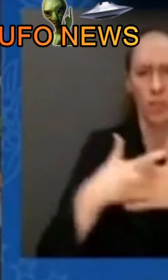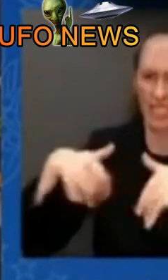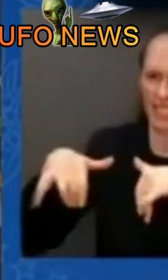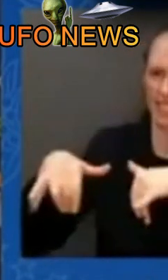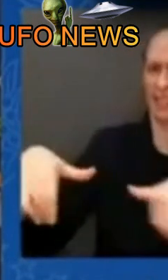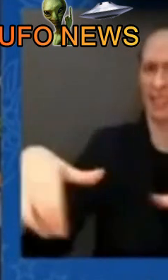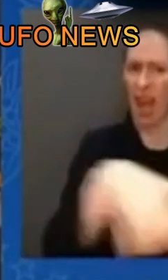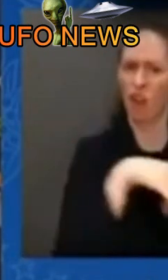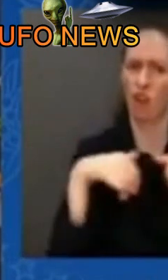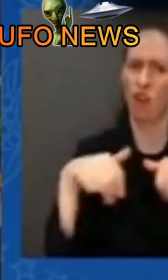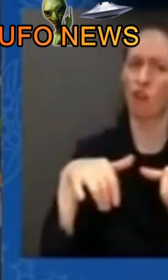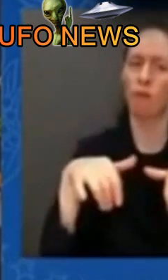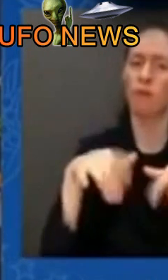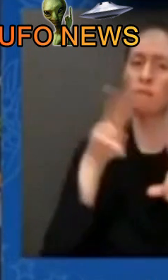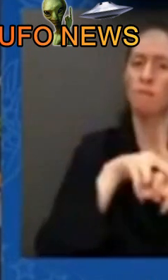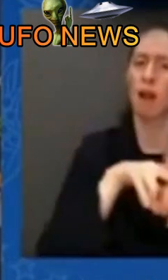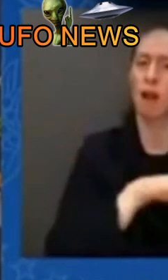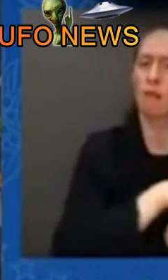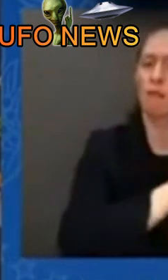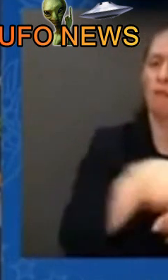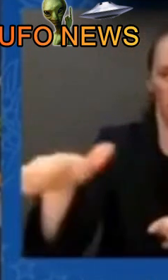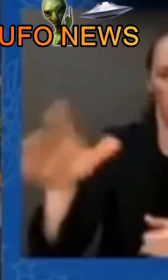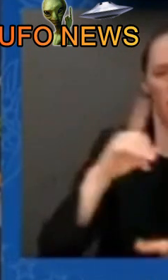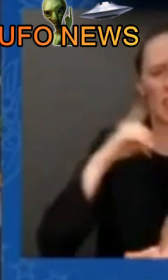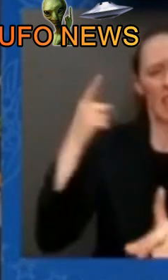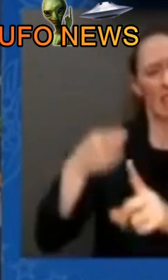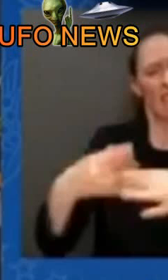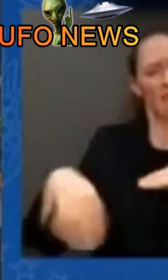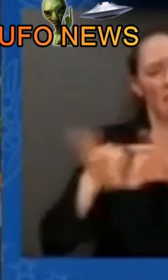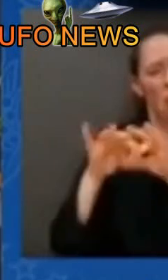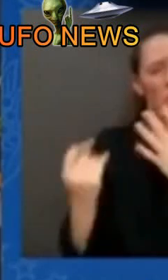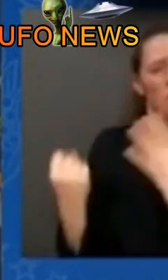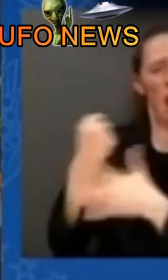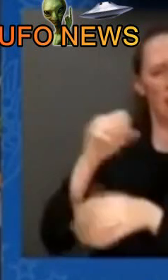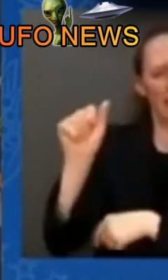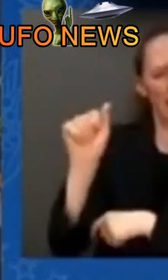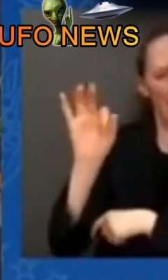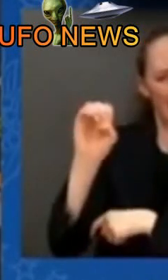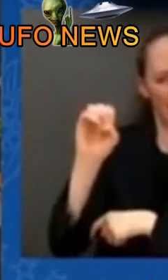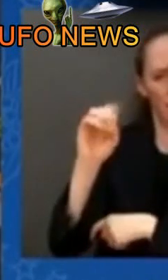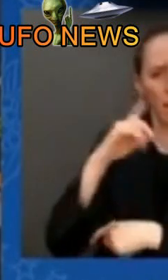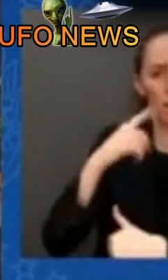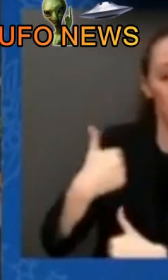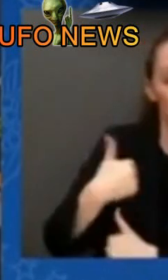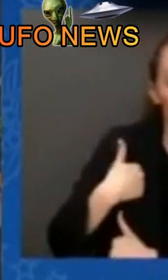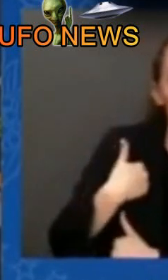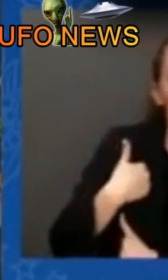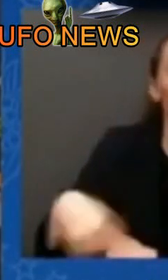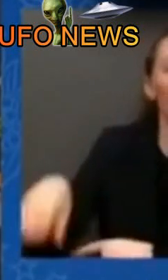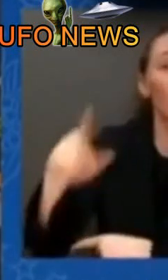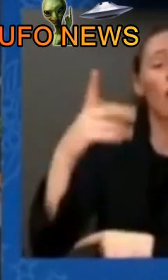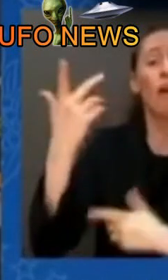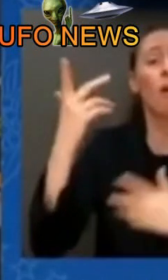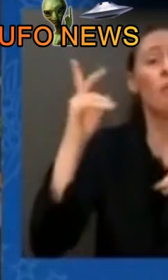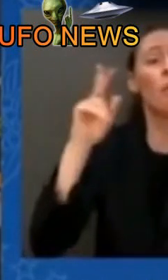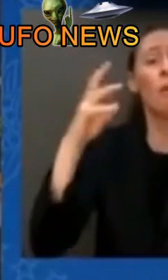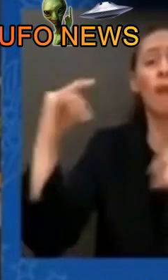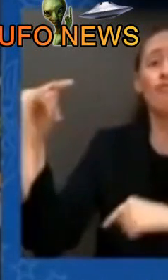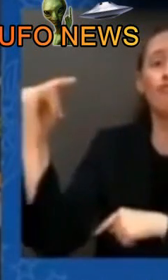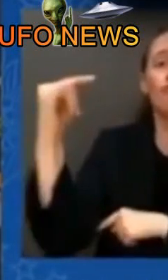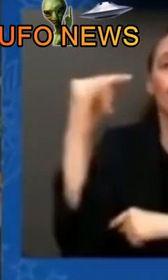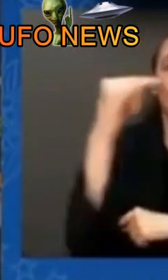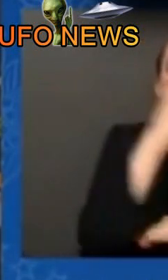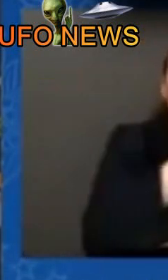air travelers, our military, our scientists, and for people on the ground as well. That's my job as your President and